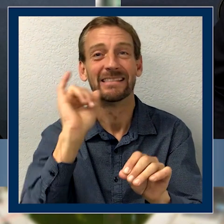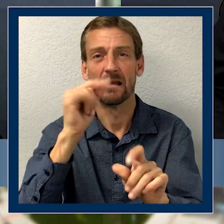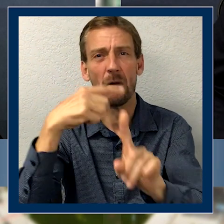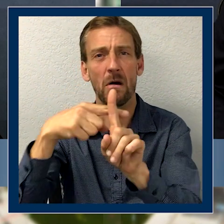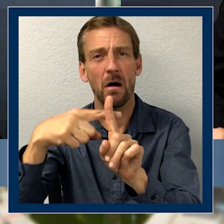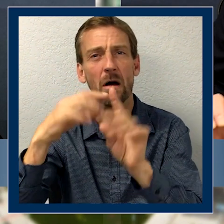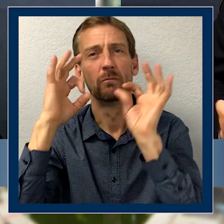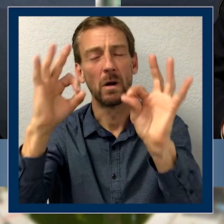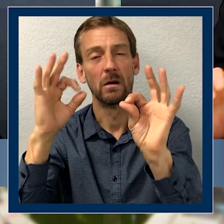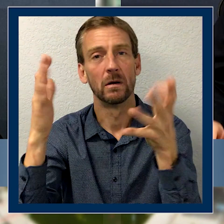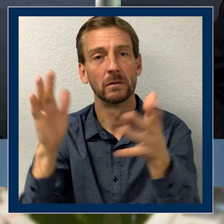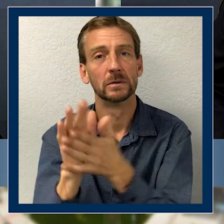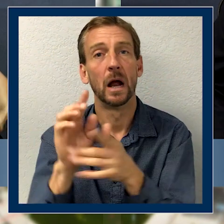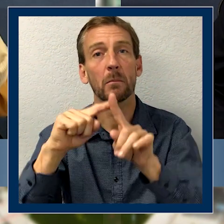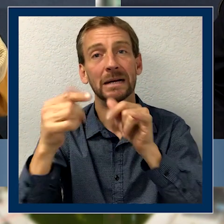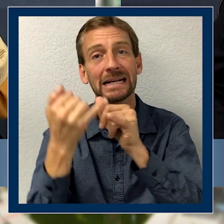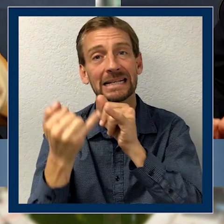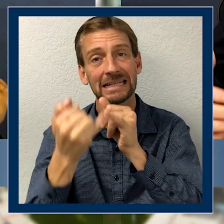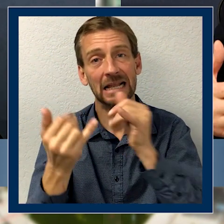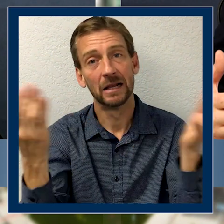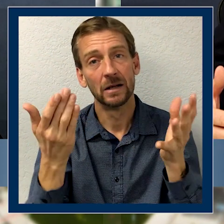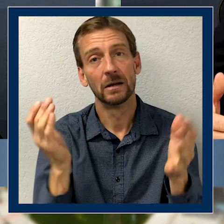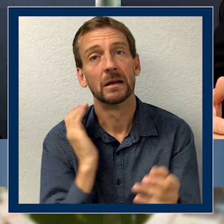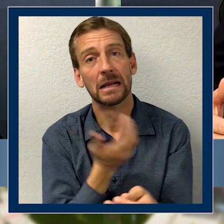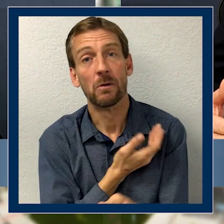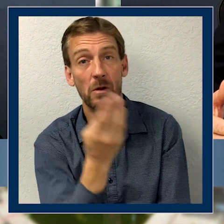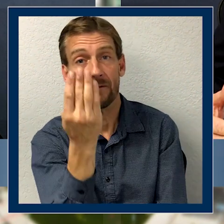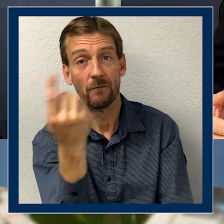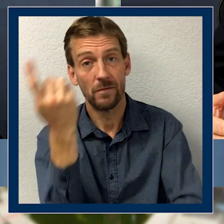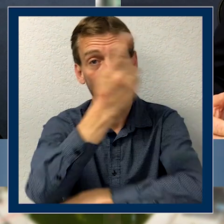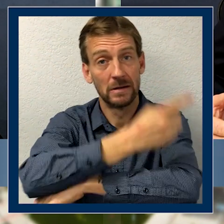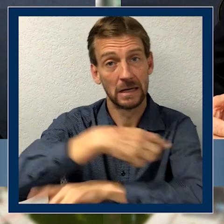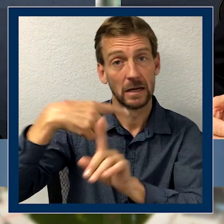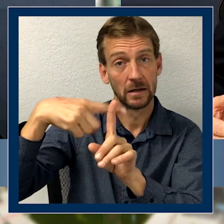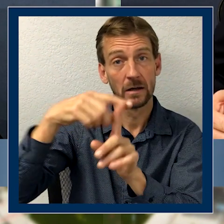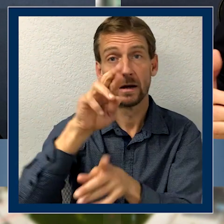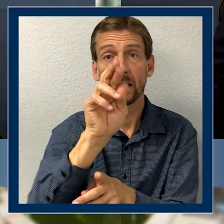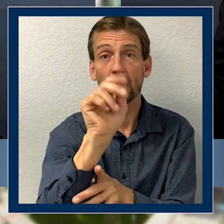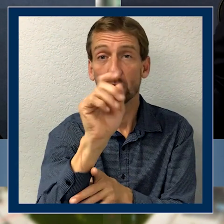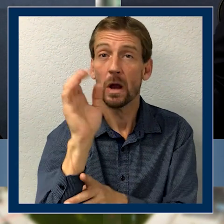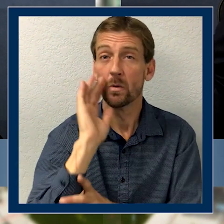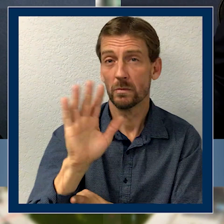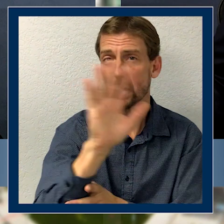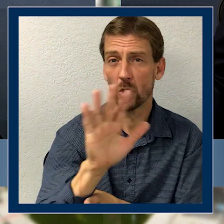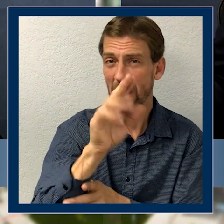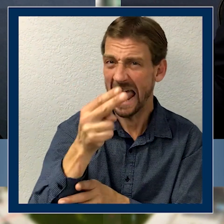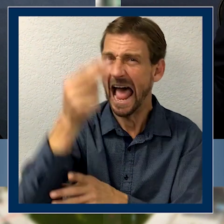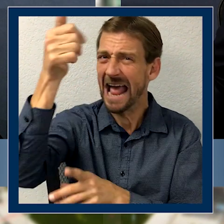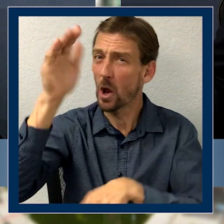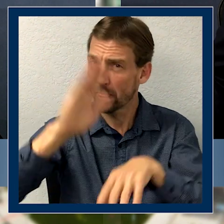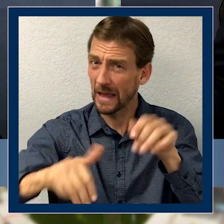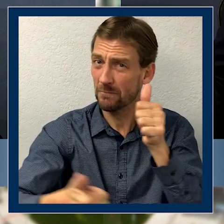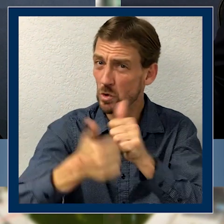positive thing. The last thing is our 14-day positivity rate, which is probably always going to run higher than